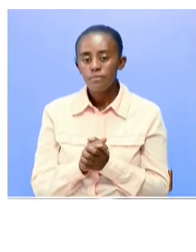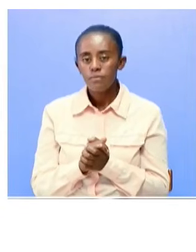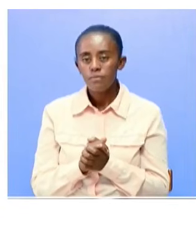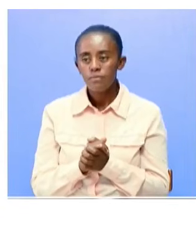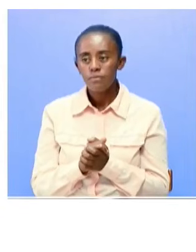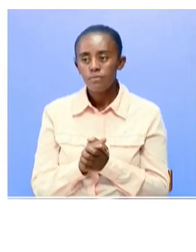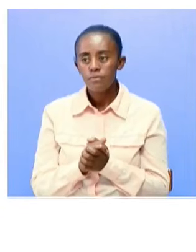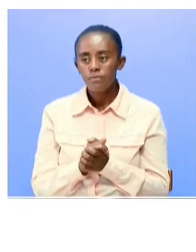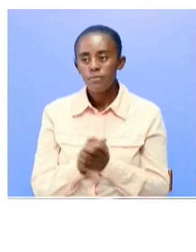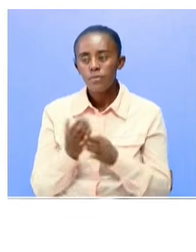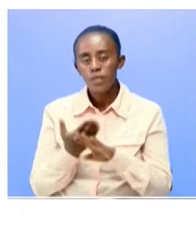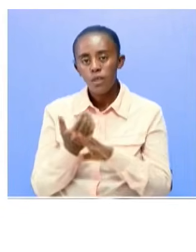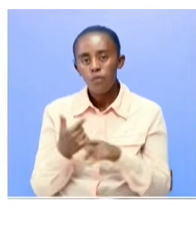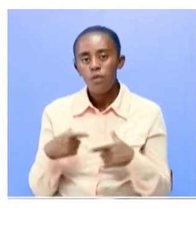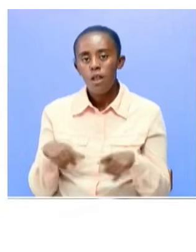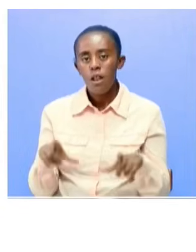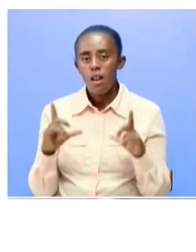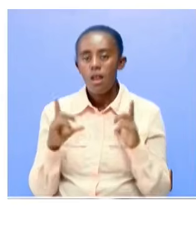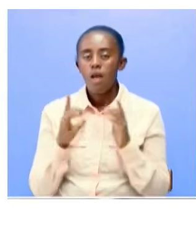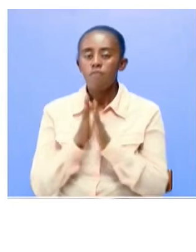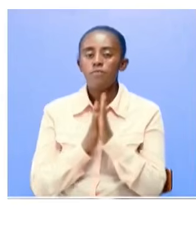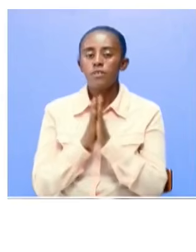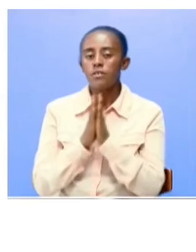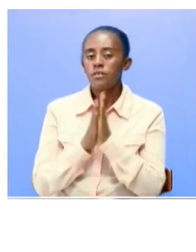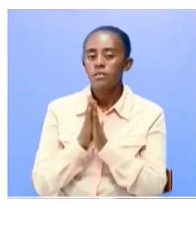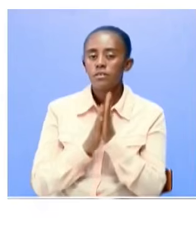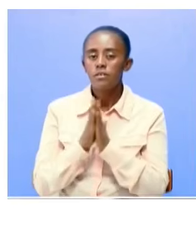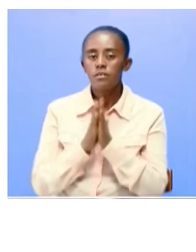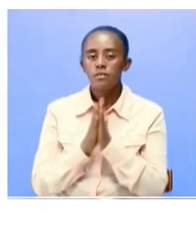early life interests